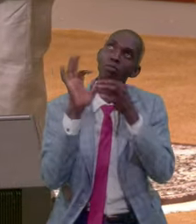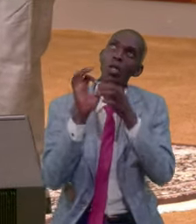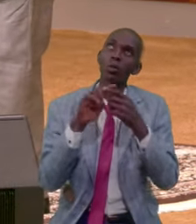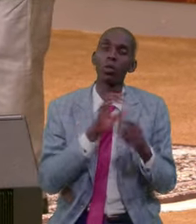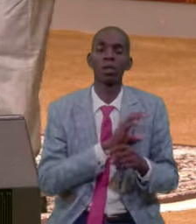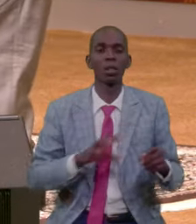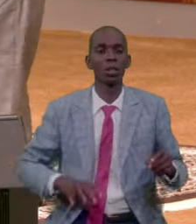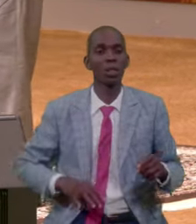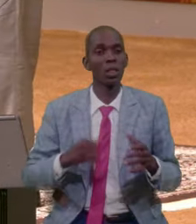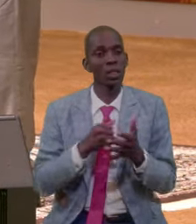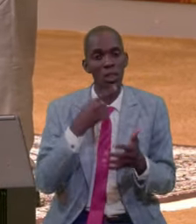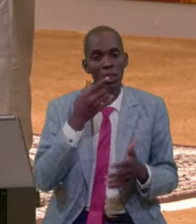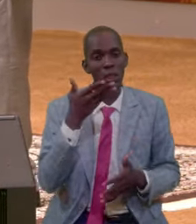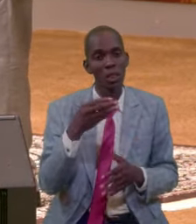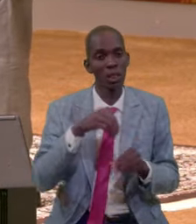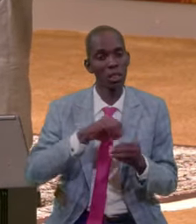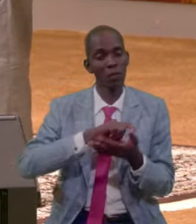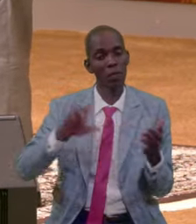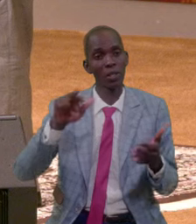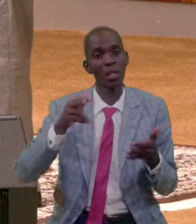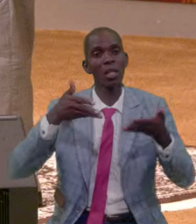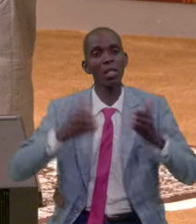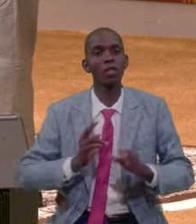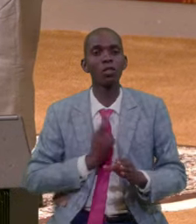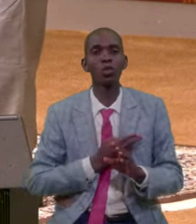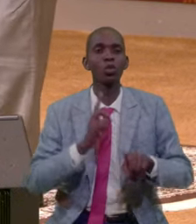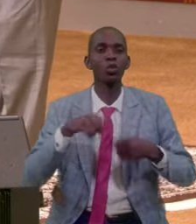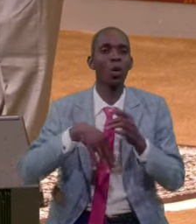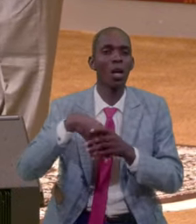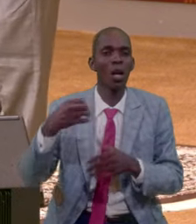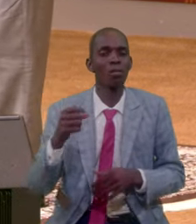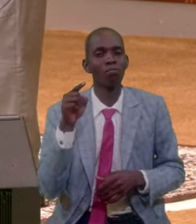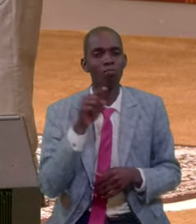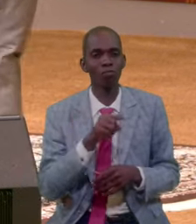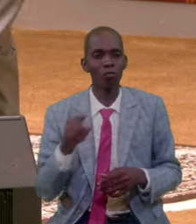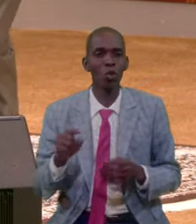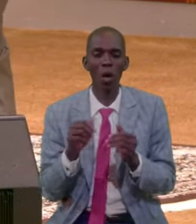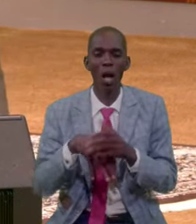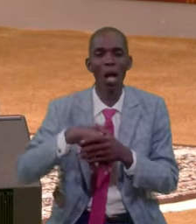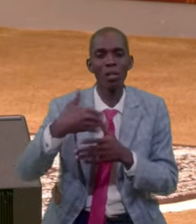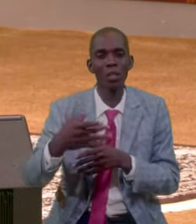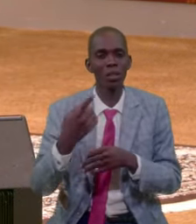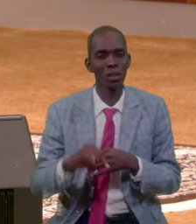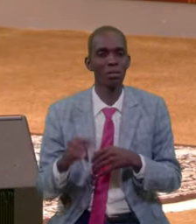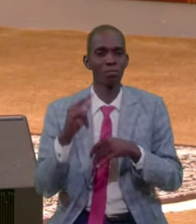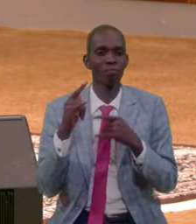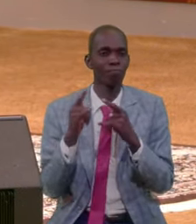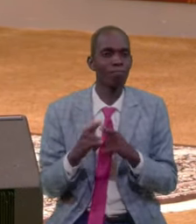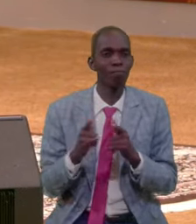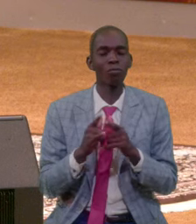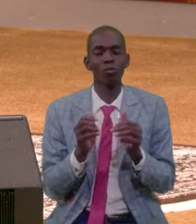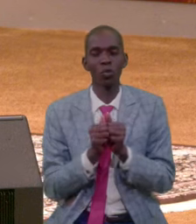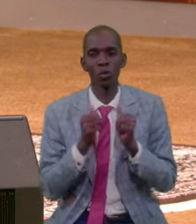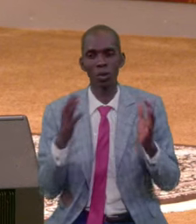him without the camp, bearing his reproach. In verse 14, it says, for